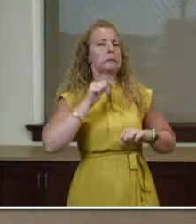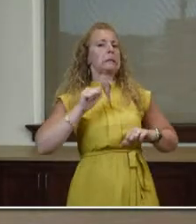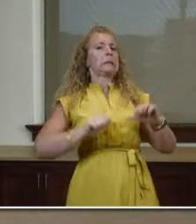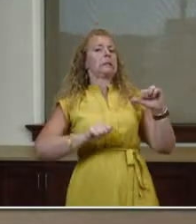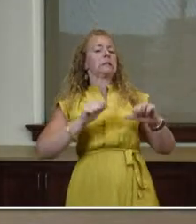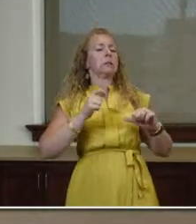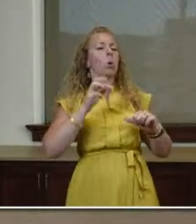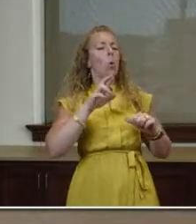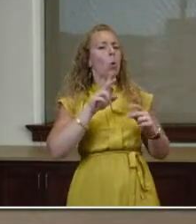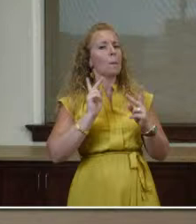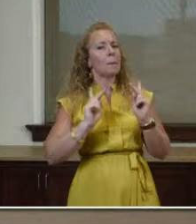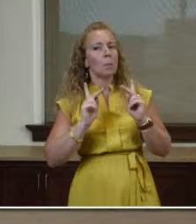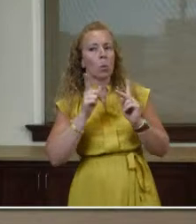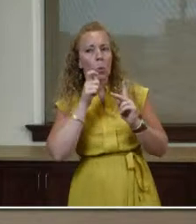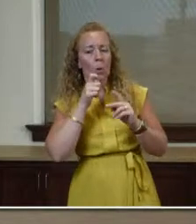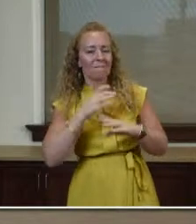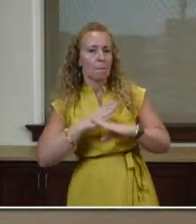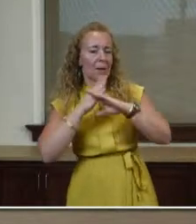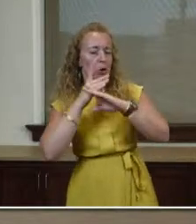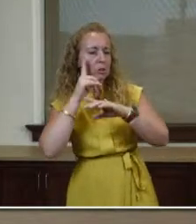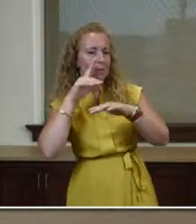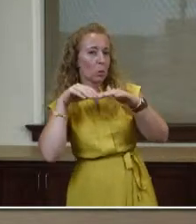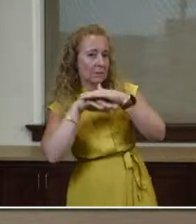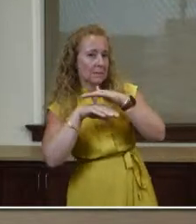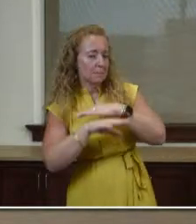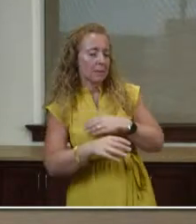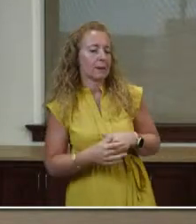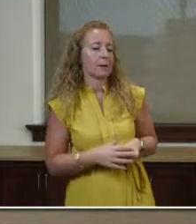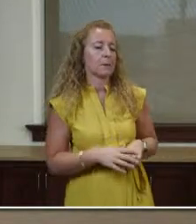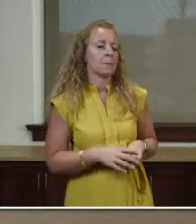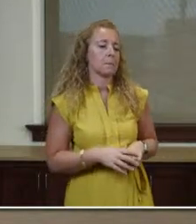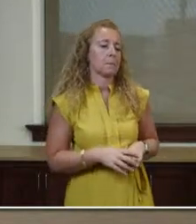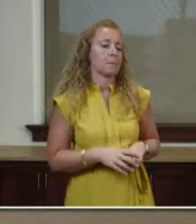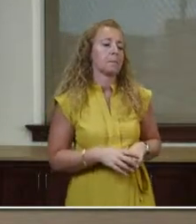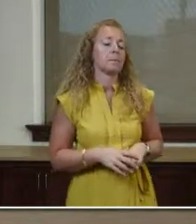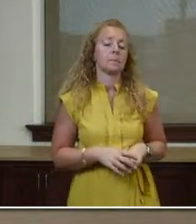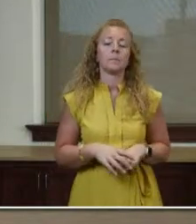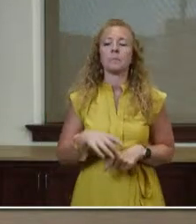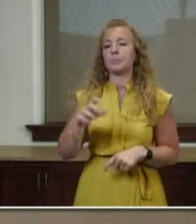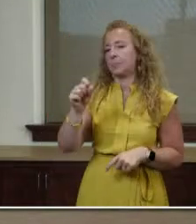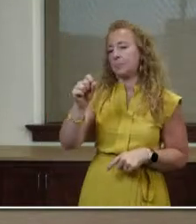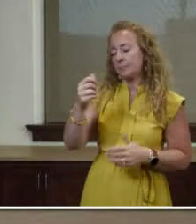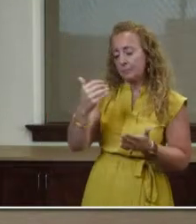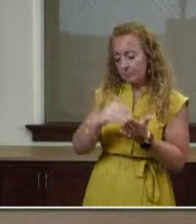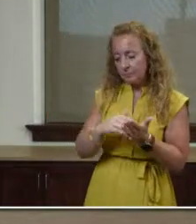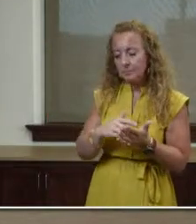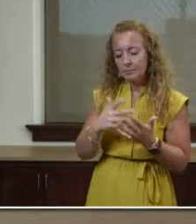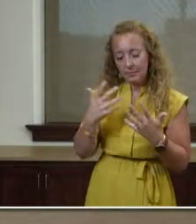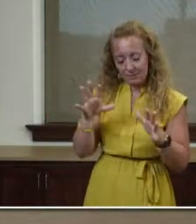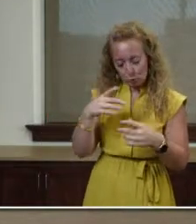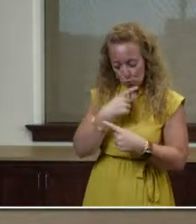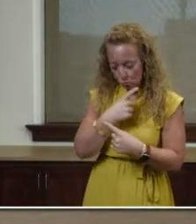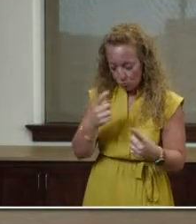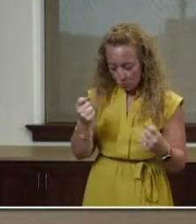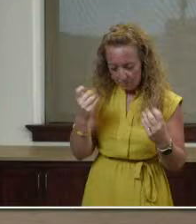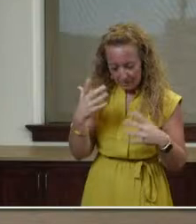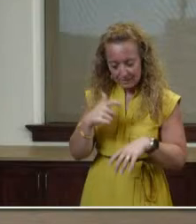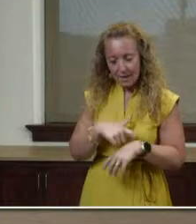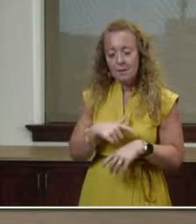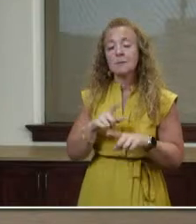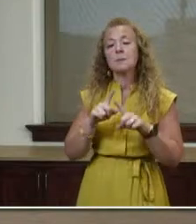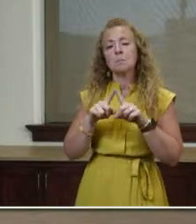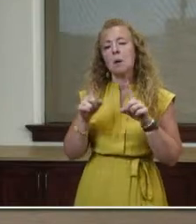with accessibility-related barriers to vaccination? Yeah, again, we've talked about this multiple times here,